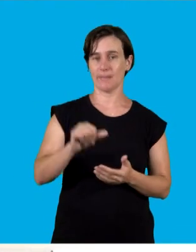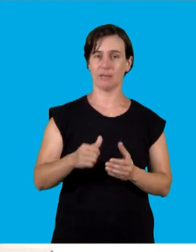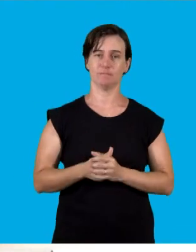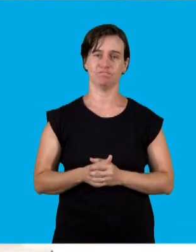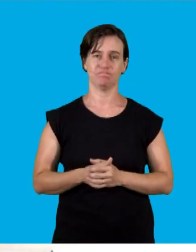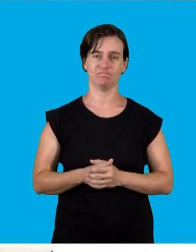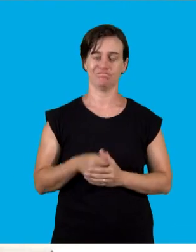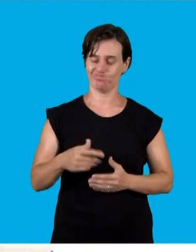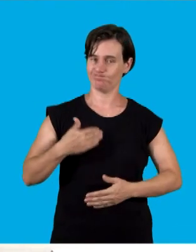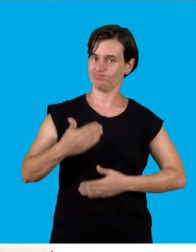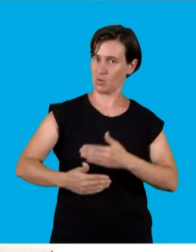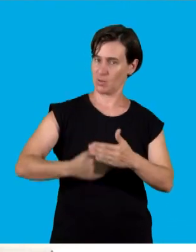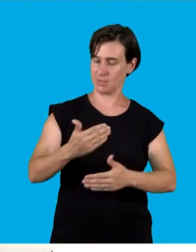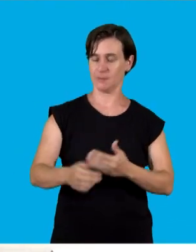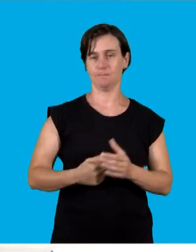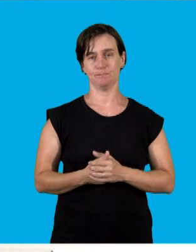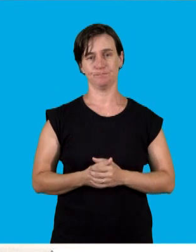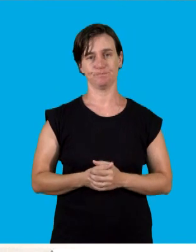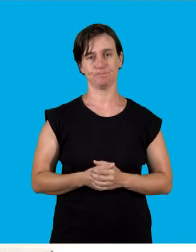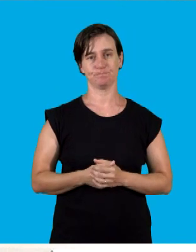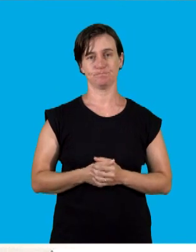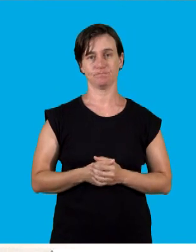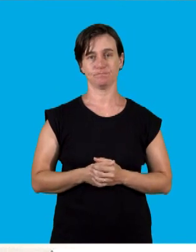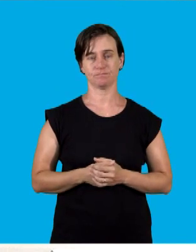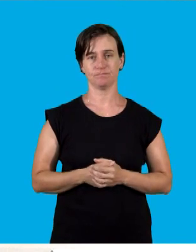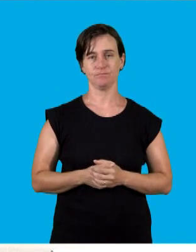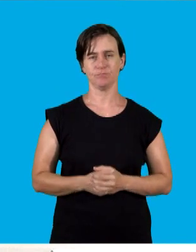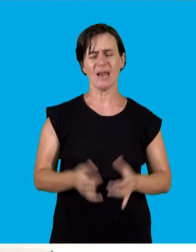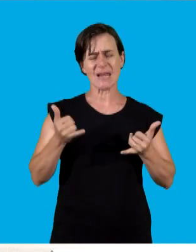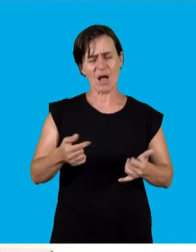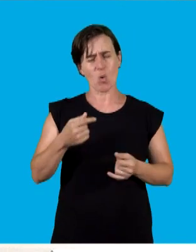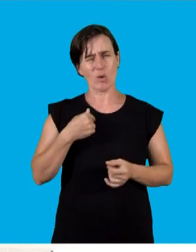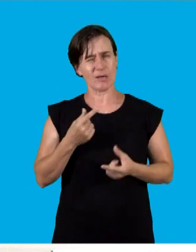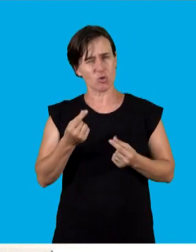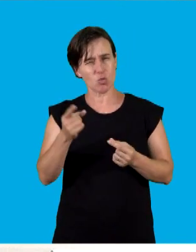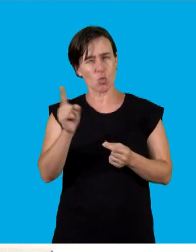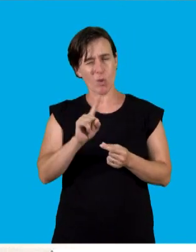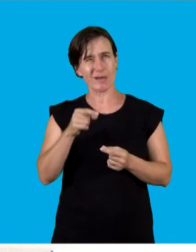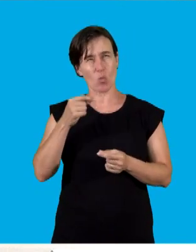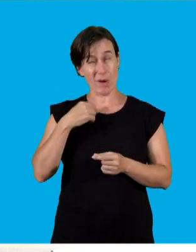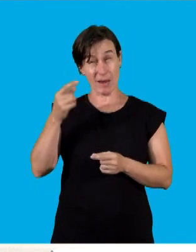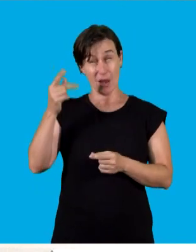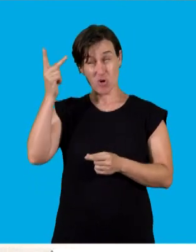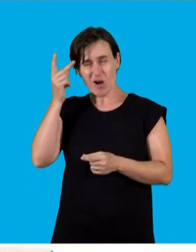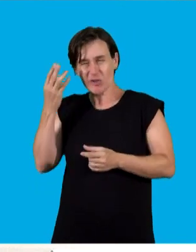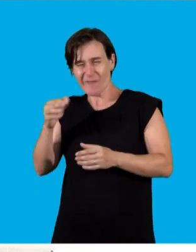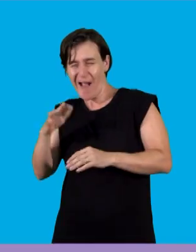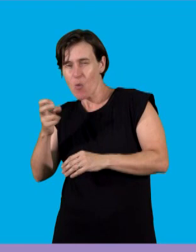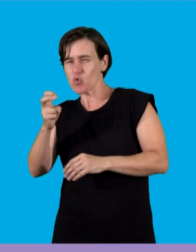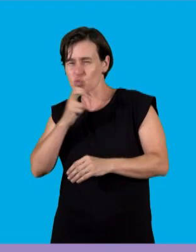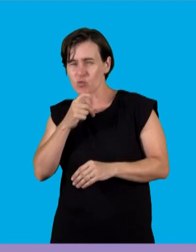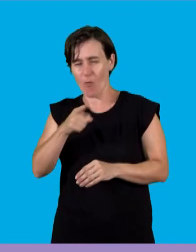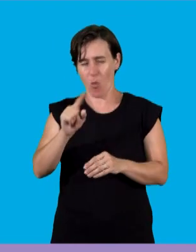Welcome back from the ad break, and let's continue with our lesson, where now we are going to be focusing on those application questions. So